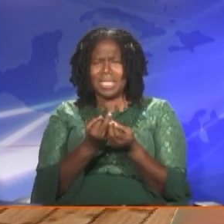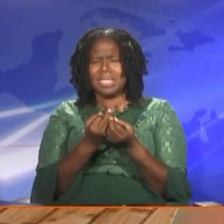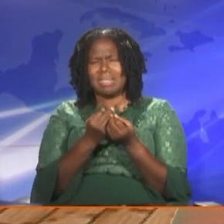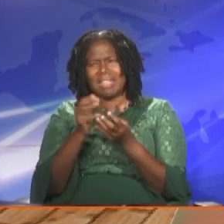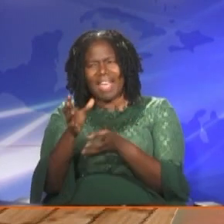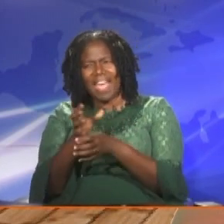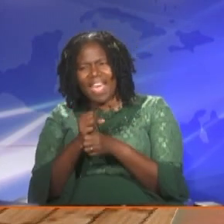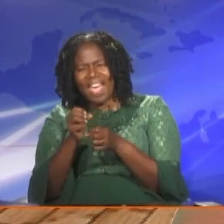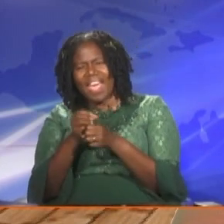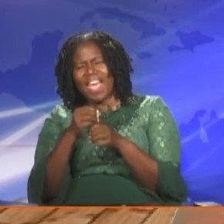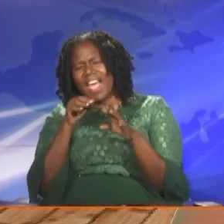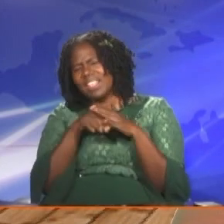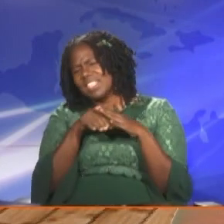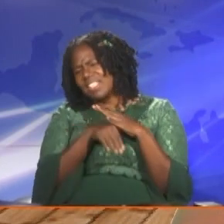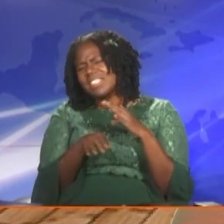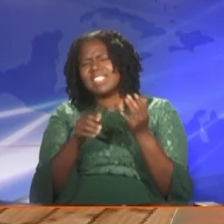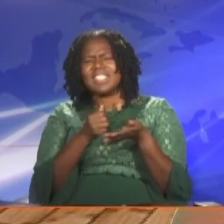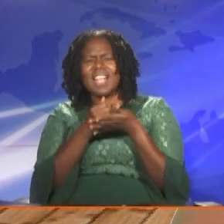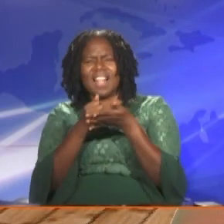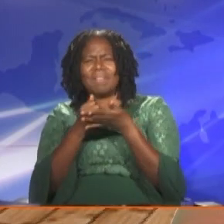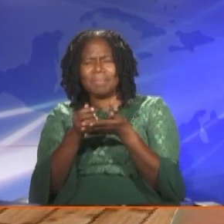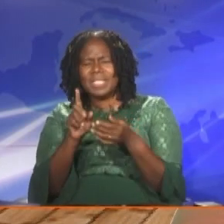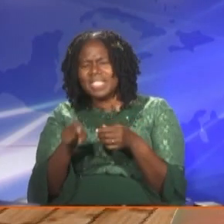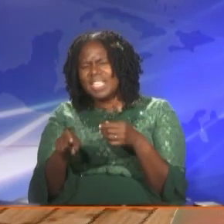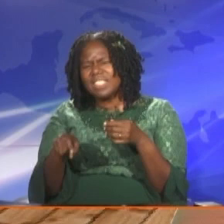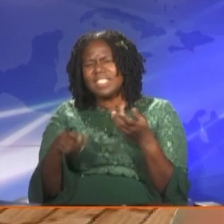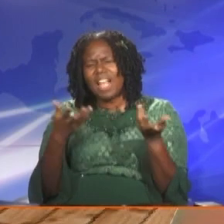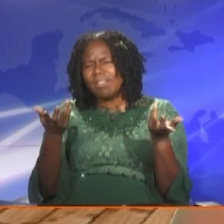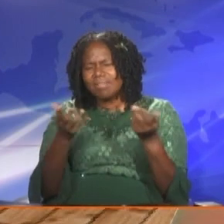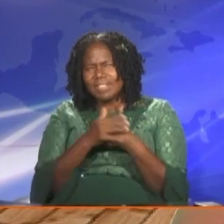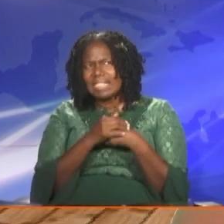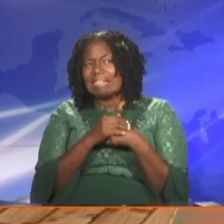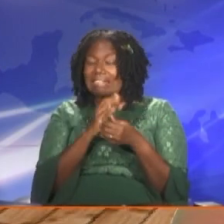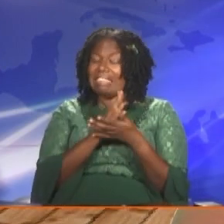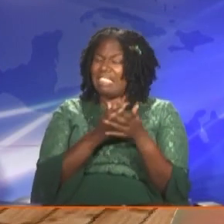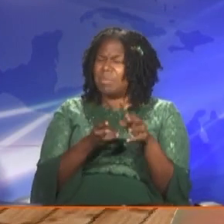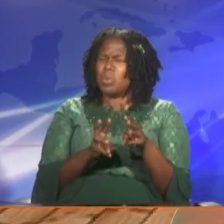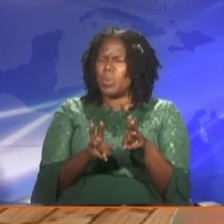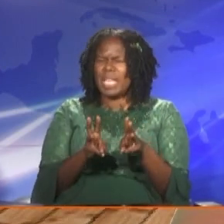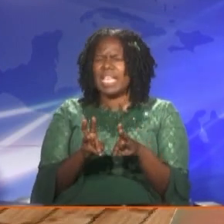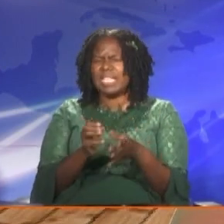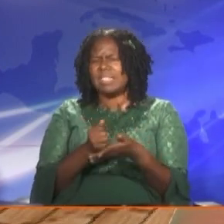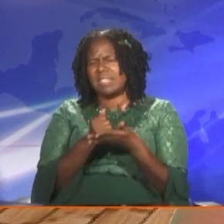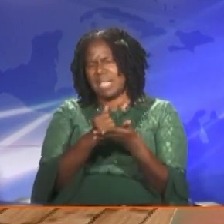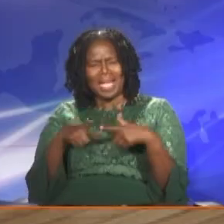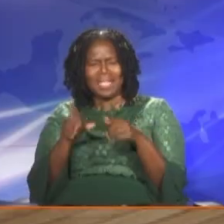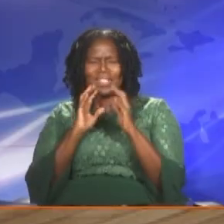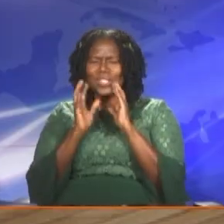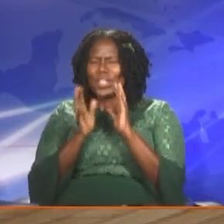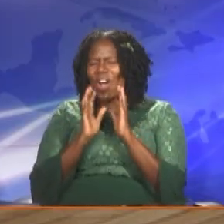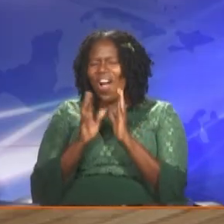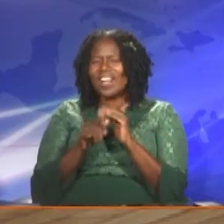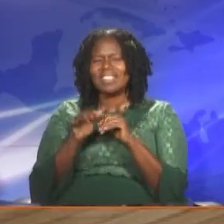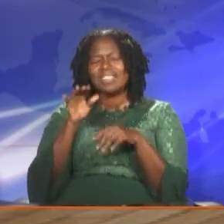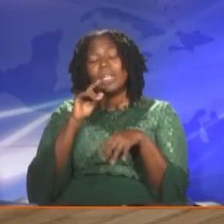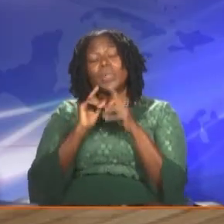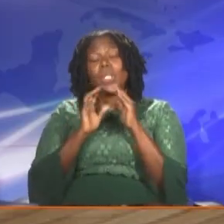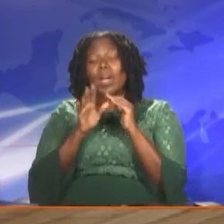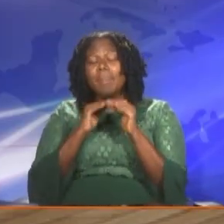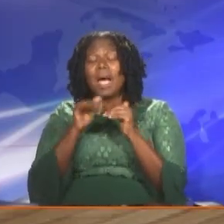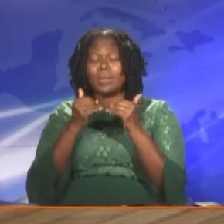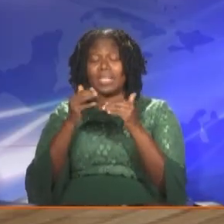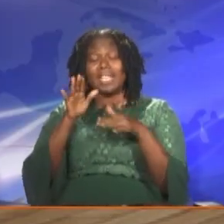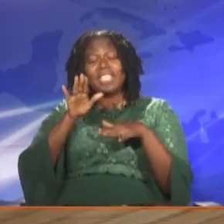things are some of the ways that you can address poverty in the long term. Child poverty is what we are discussing